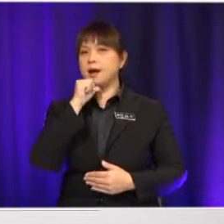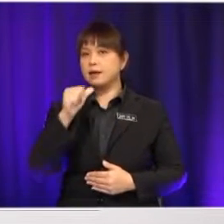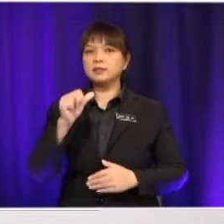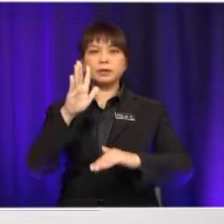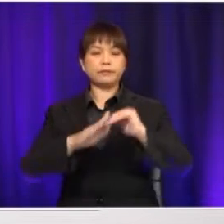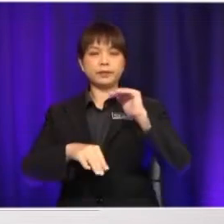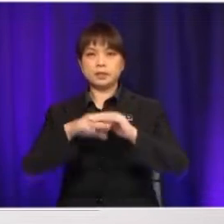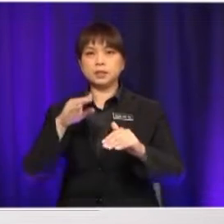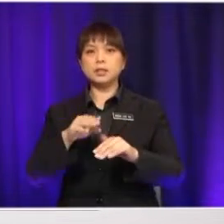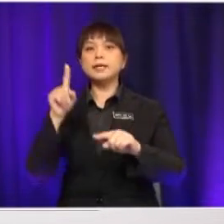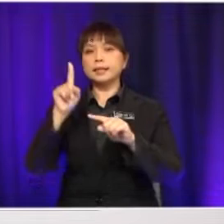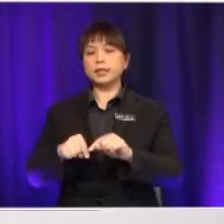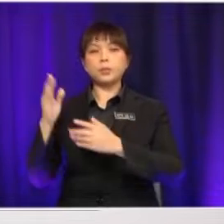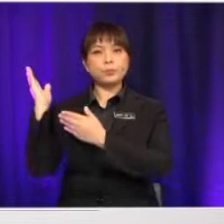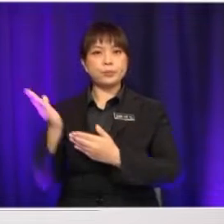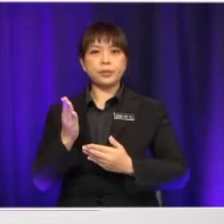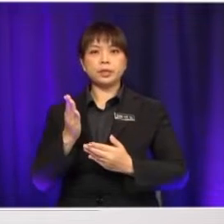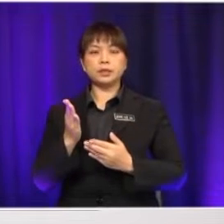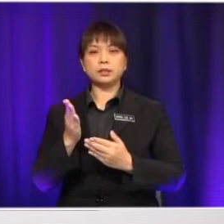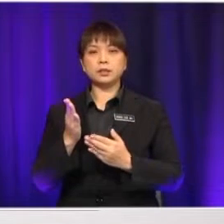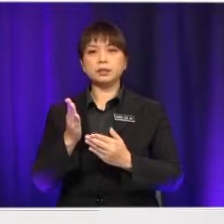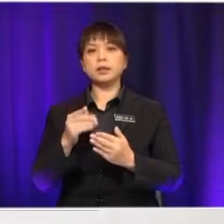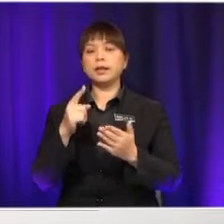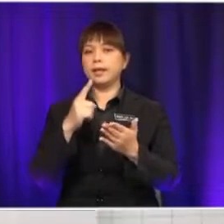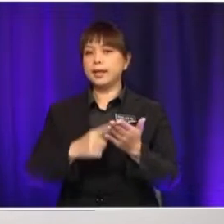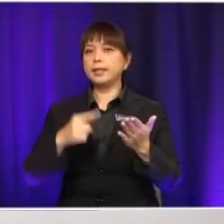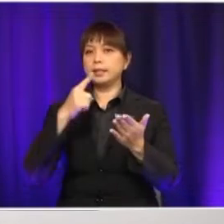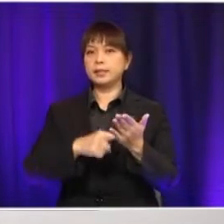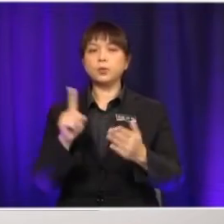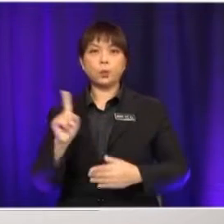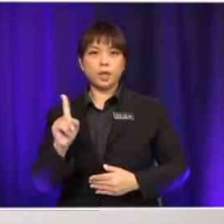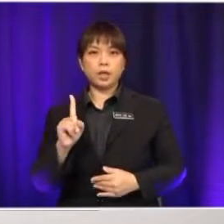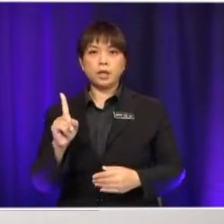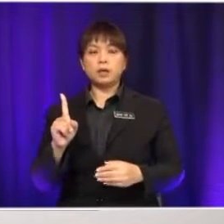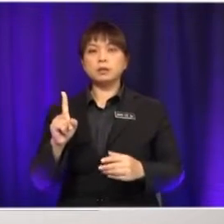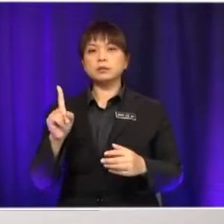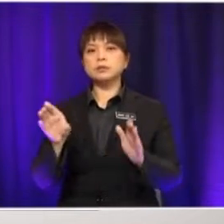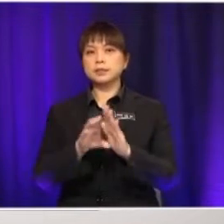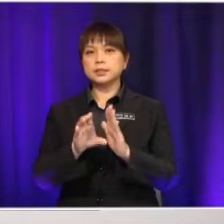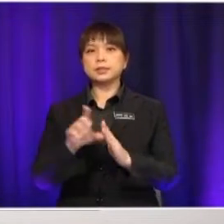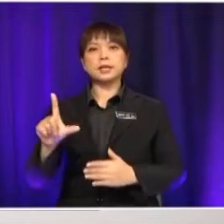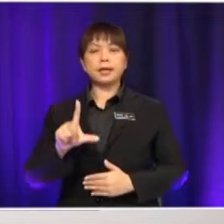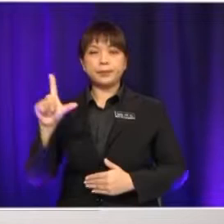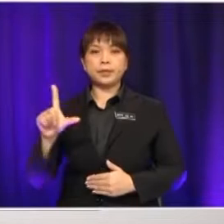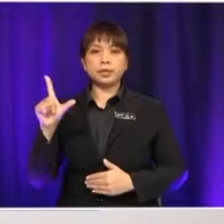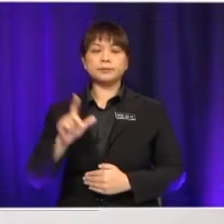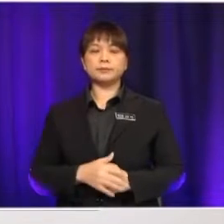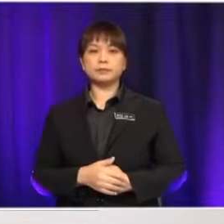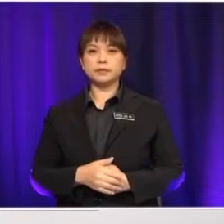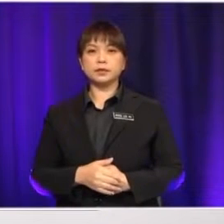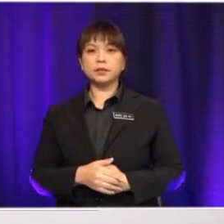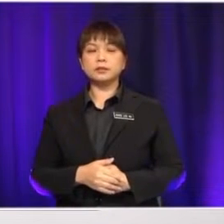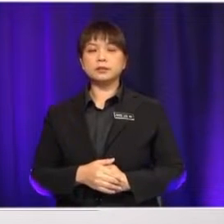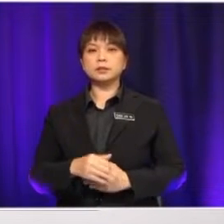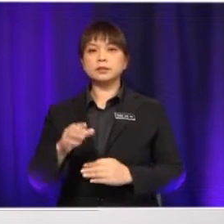I cannot bring it along with me anywhere, such as a library or a cafe. On top of that, a desktop computer